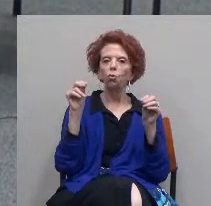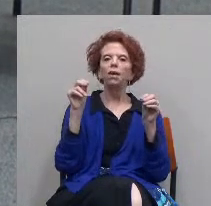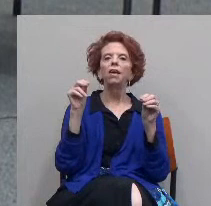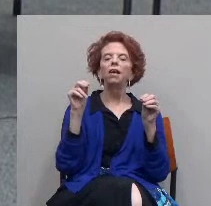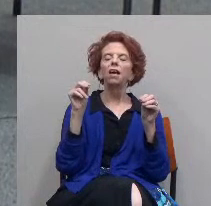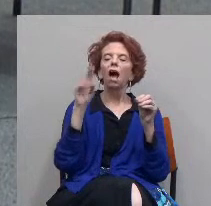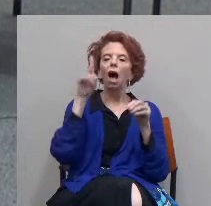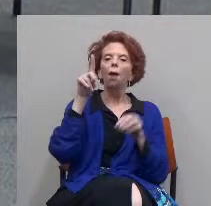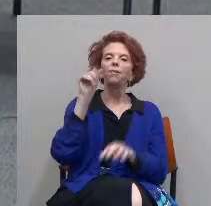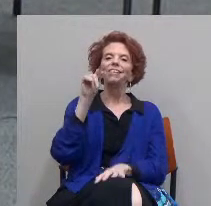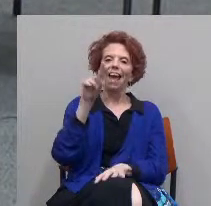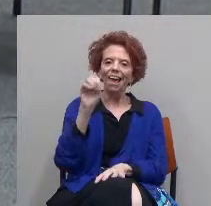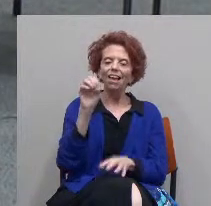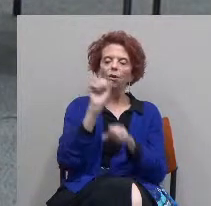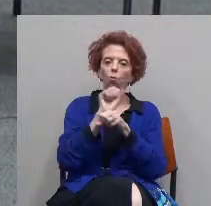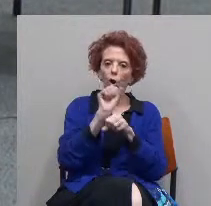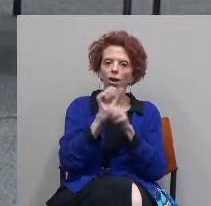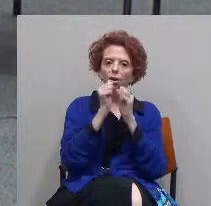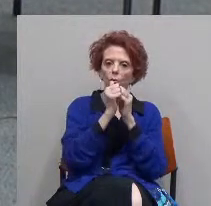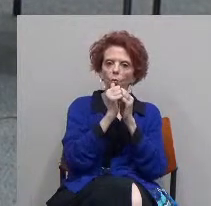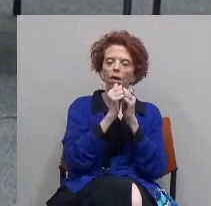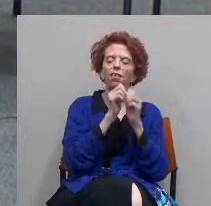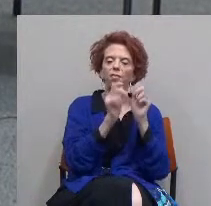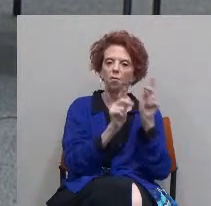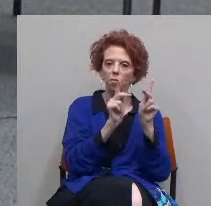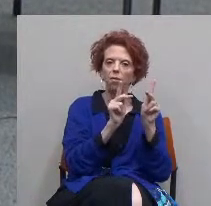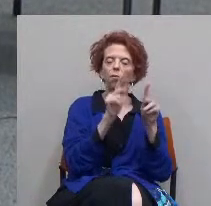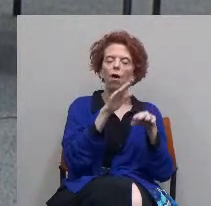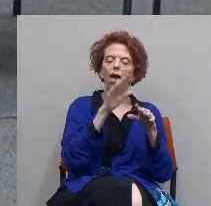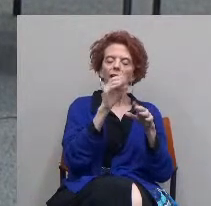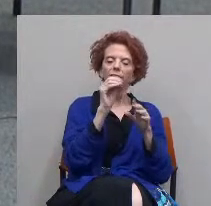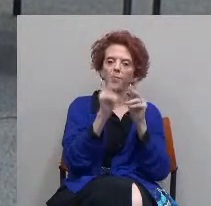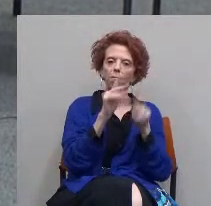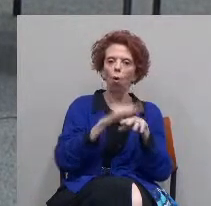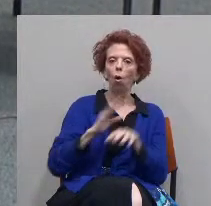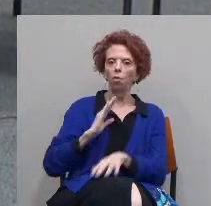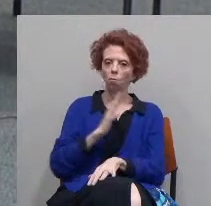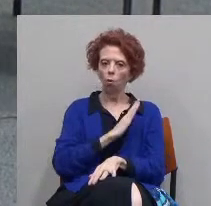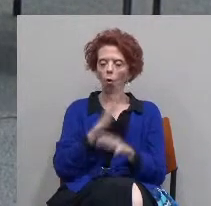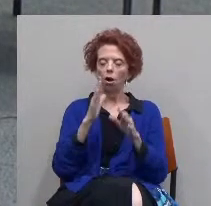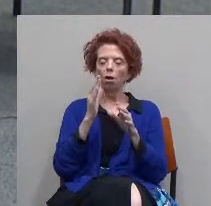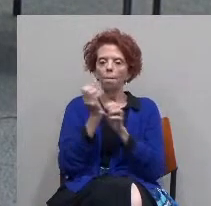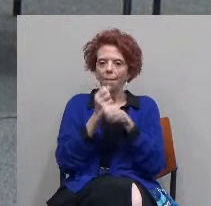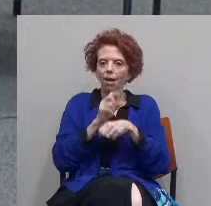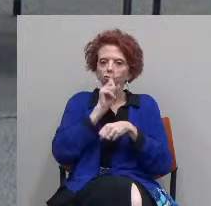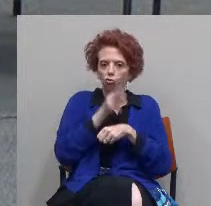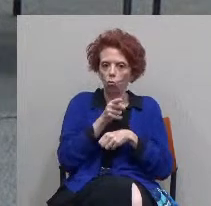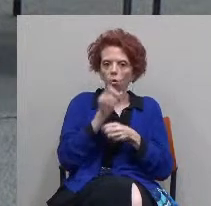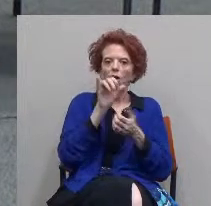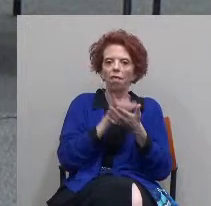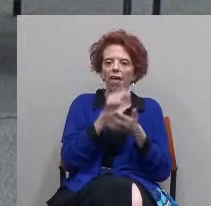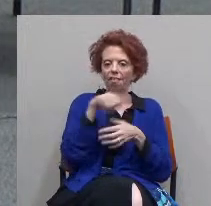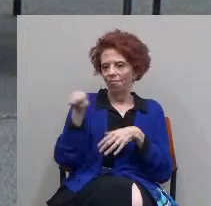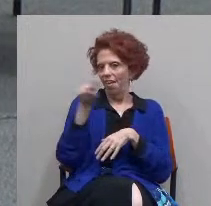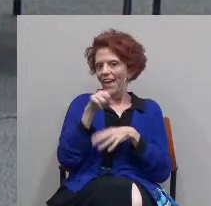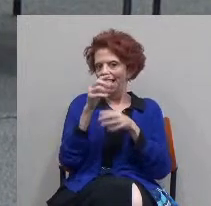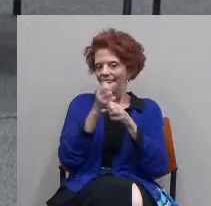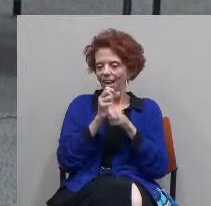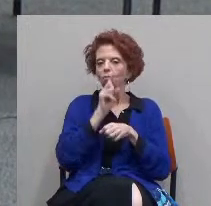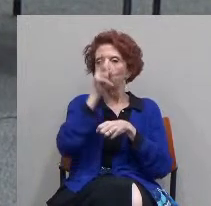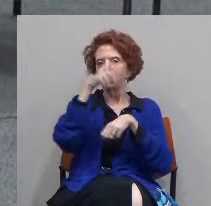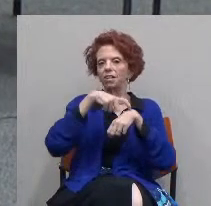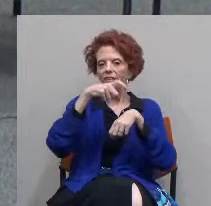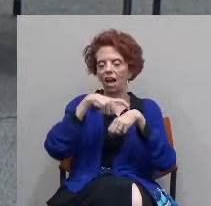all, working hand in hand with the officers of the board to make sure that they certainly get